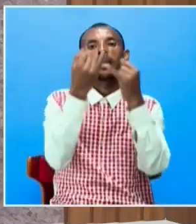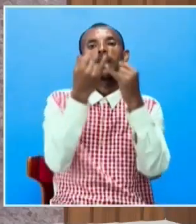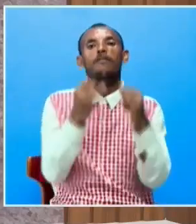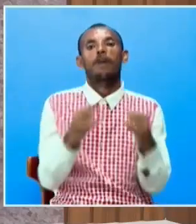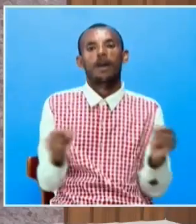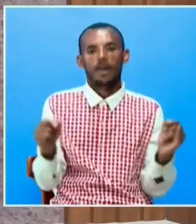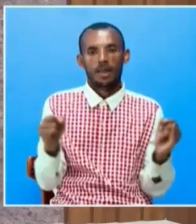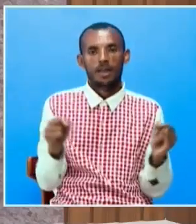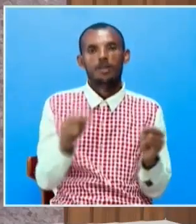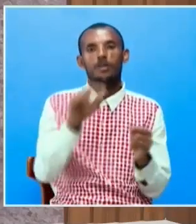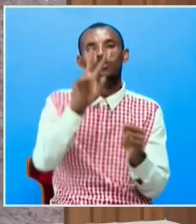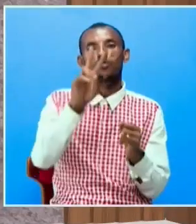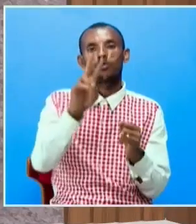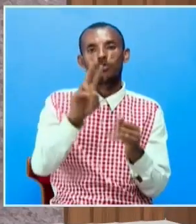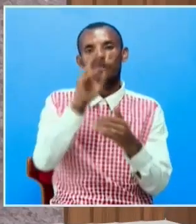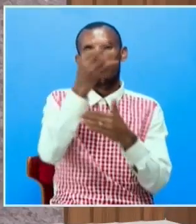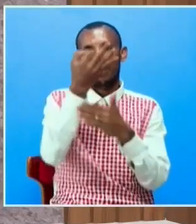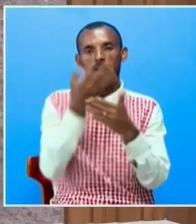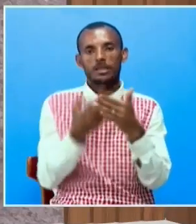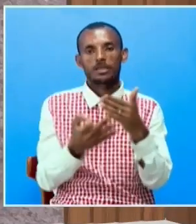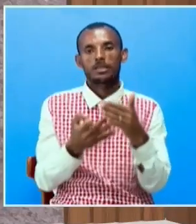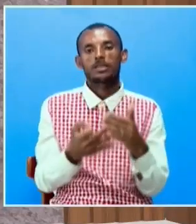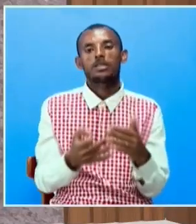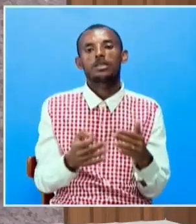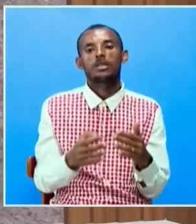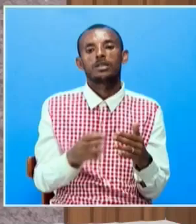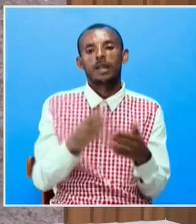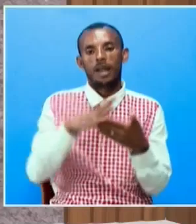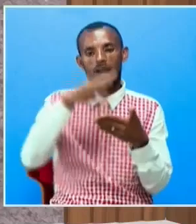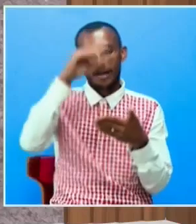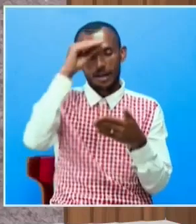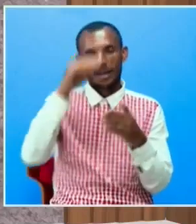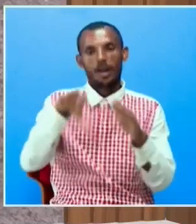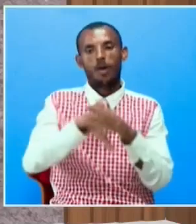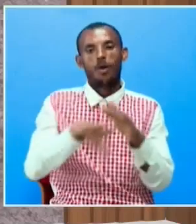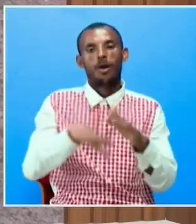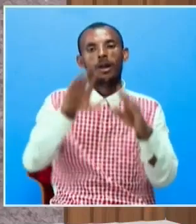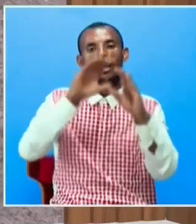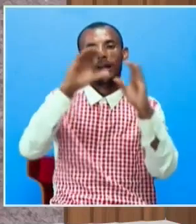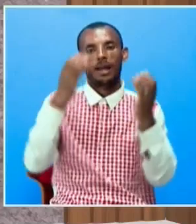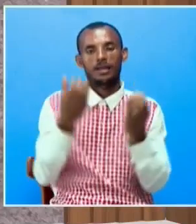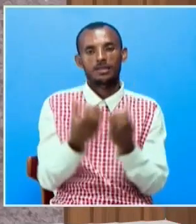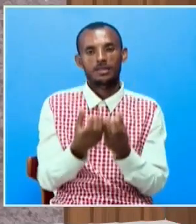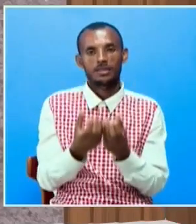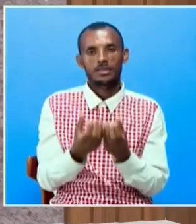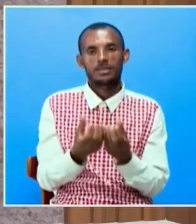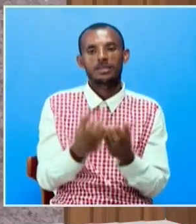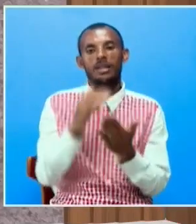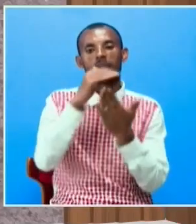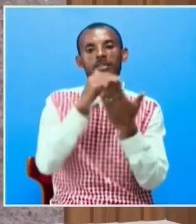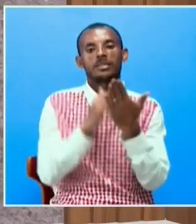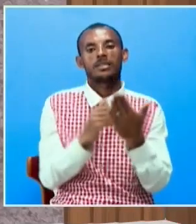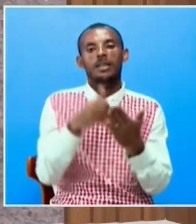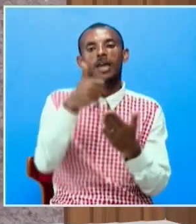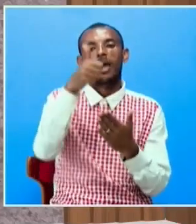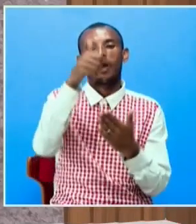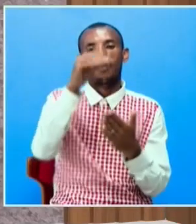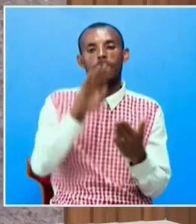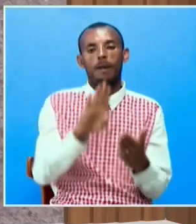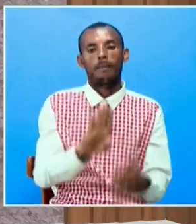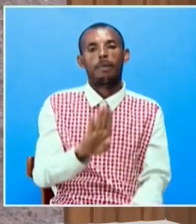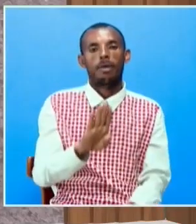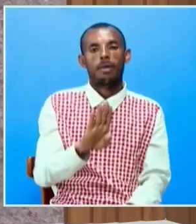you divide two fractions, as you have learned in your lower grade lesson, A over